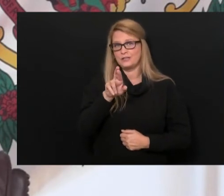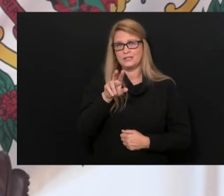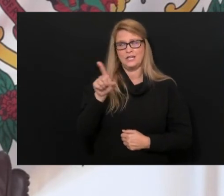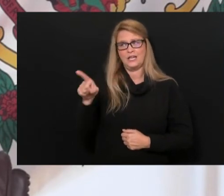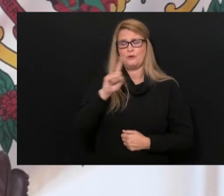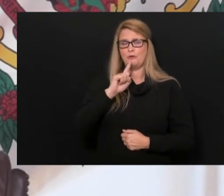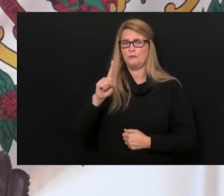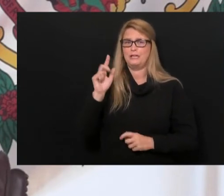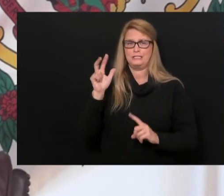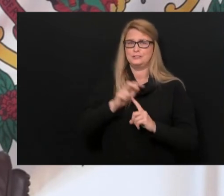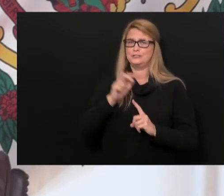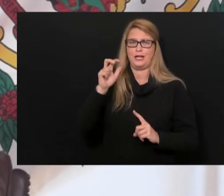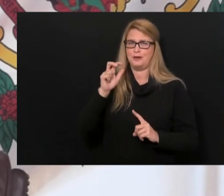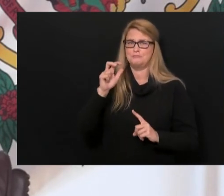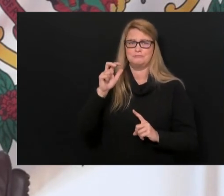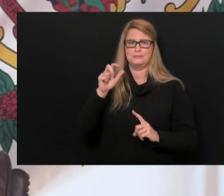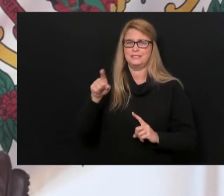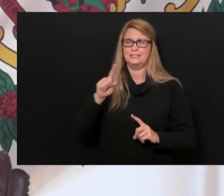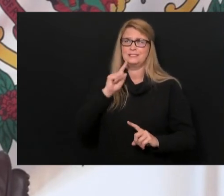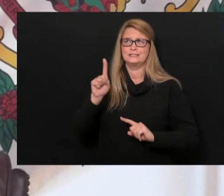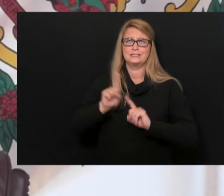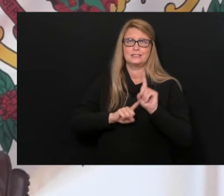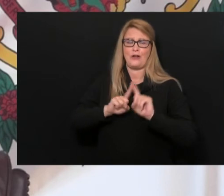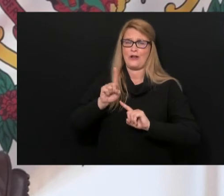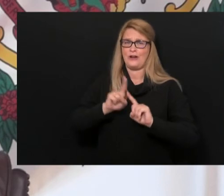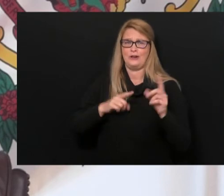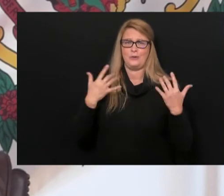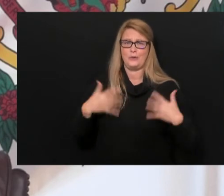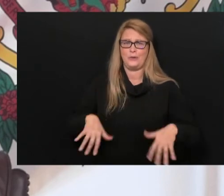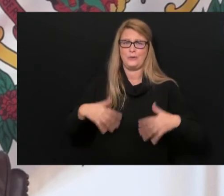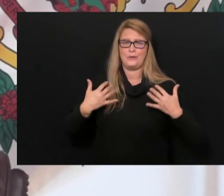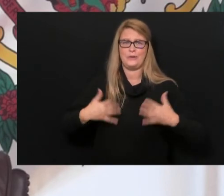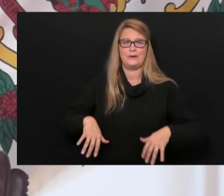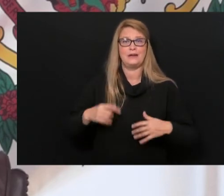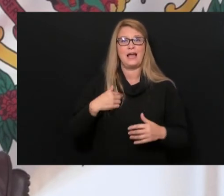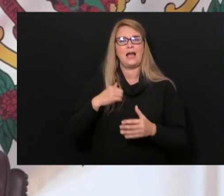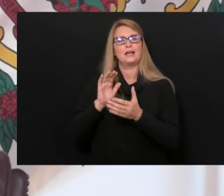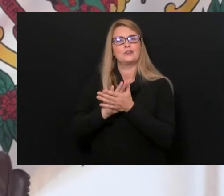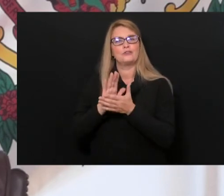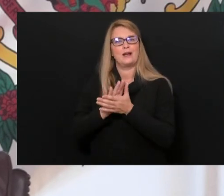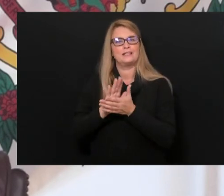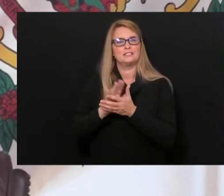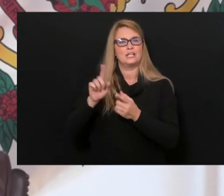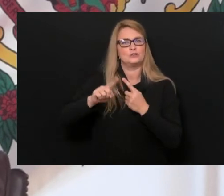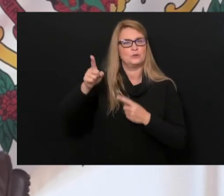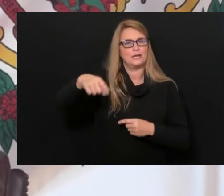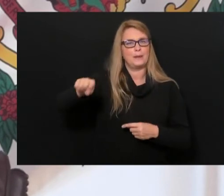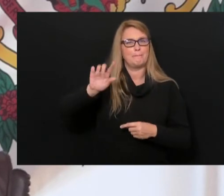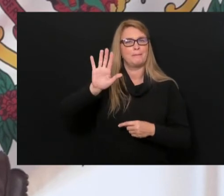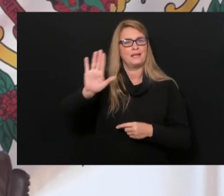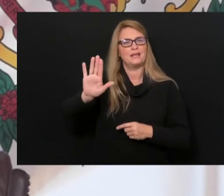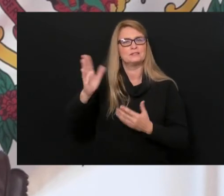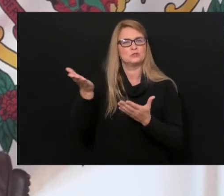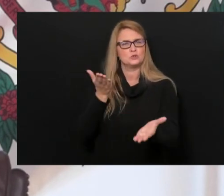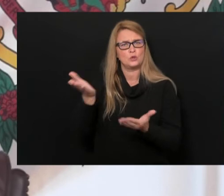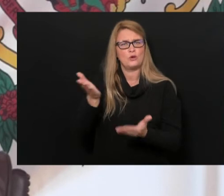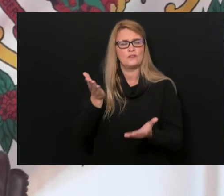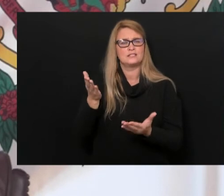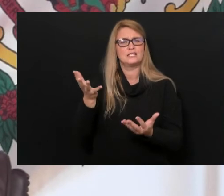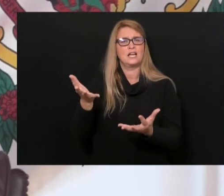superstar. He has been such a superstar. It is unbelievable. I congratulate him on all of his service, and I absolutely want